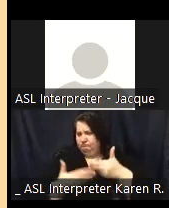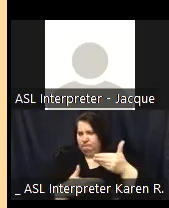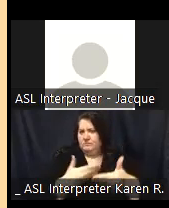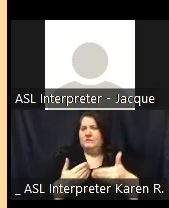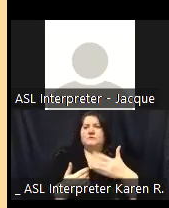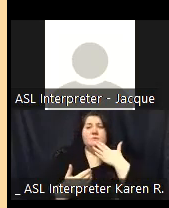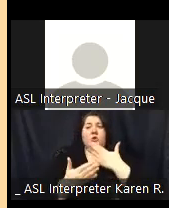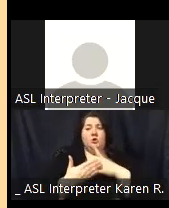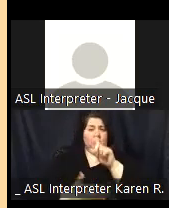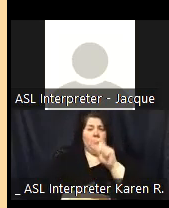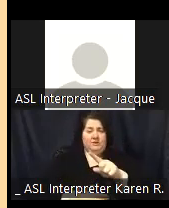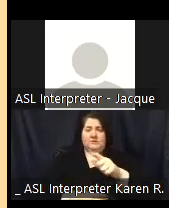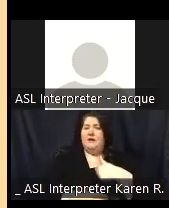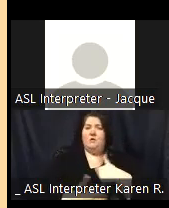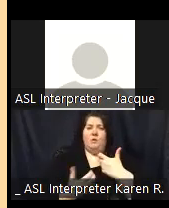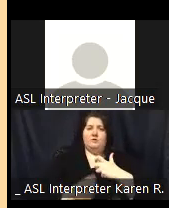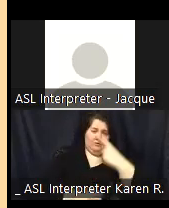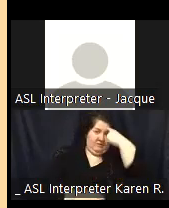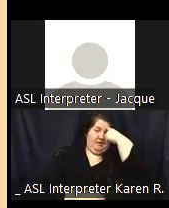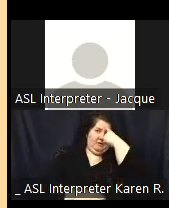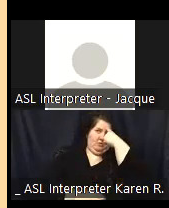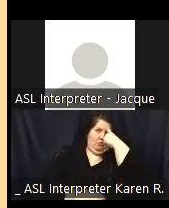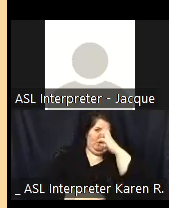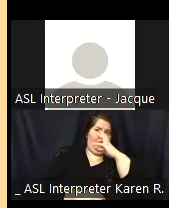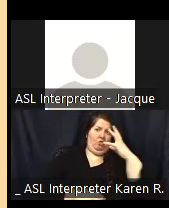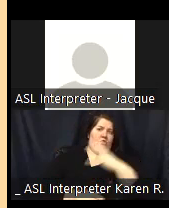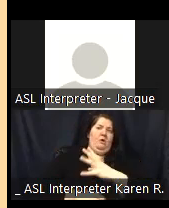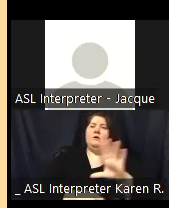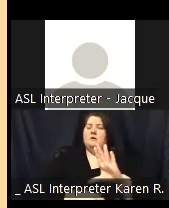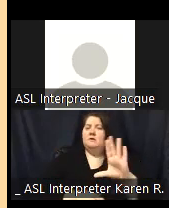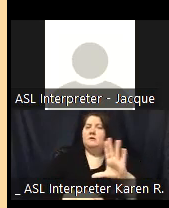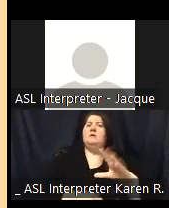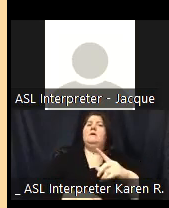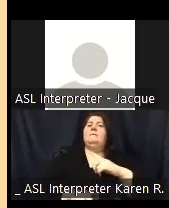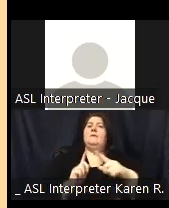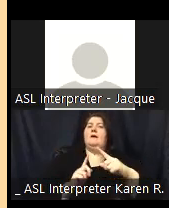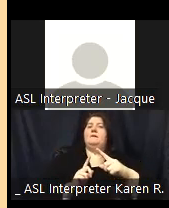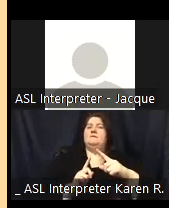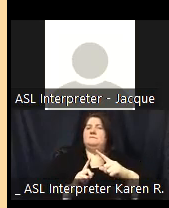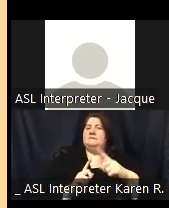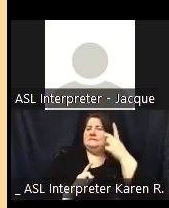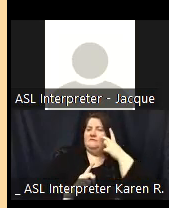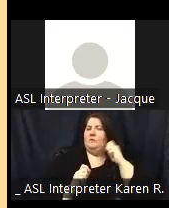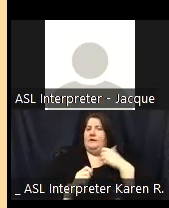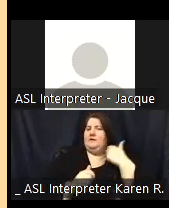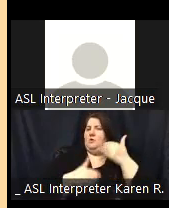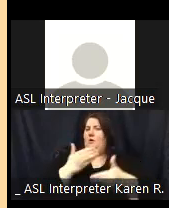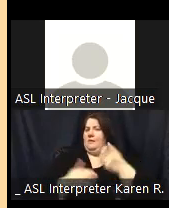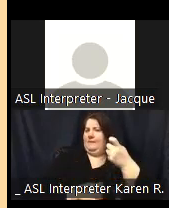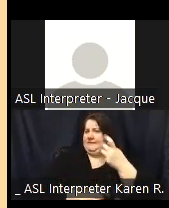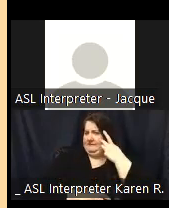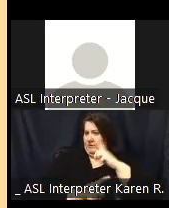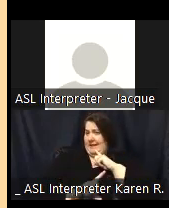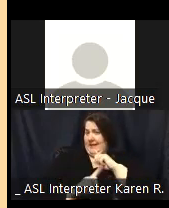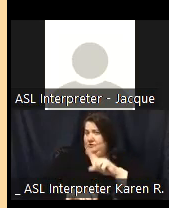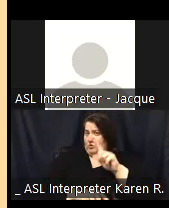good questions. I don't want you to think that we're not thinking about you, but let's see if we can go on a little bit more